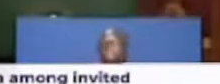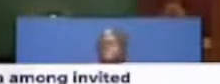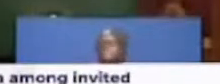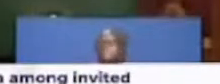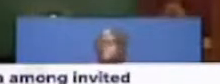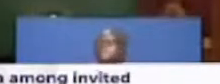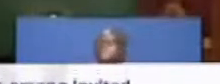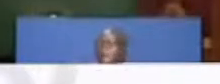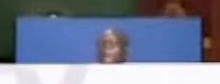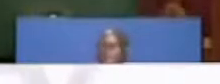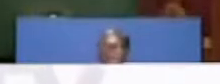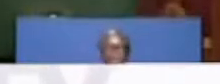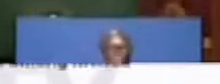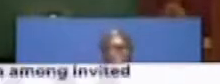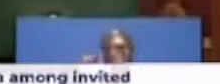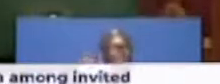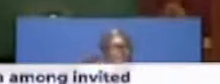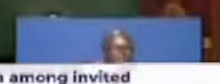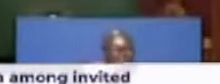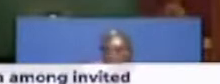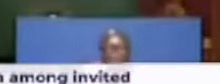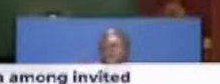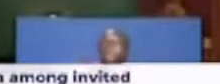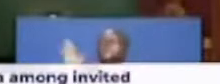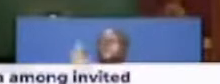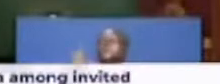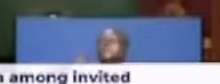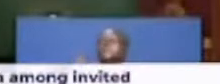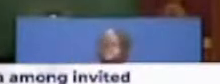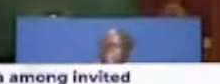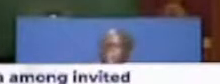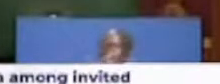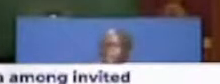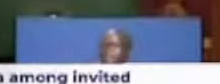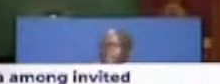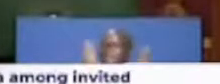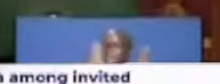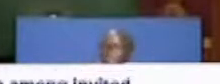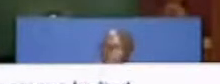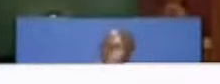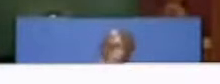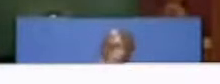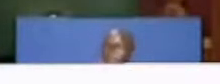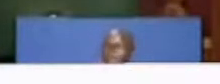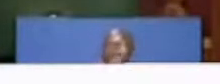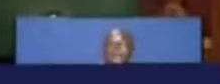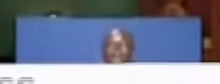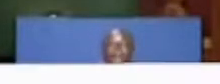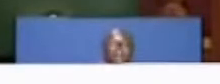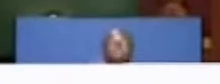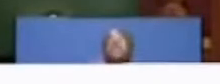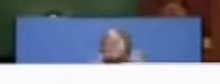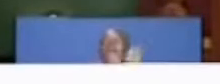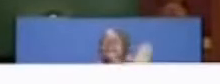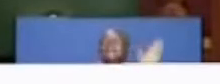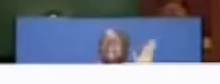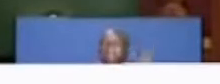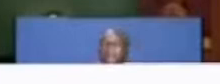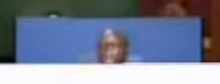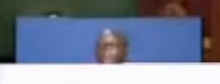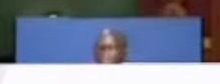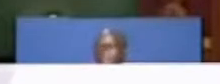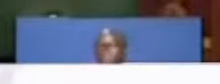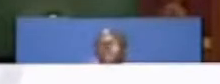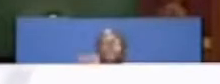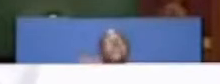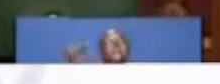area has been lauded internationally. According to Healthcare Index, which gives a single measure of